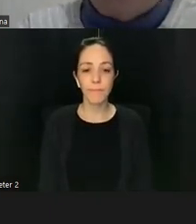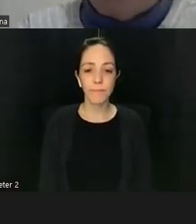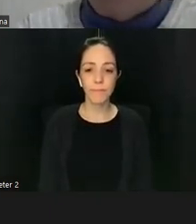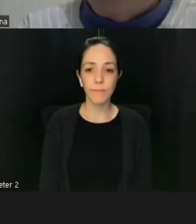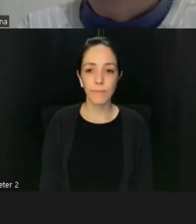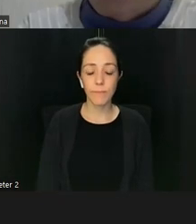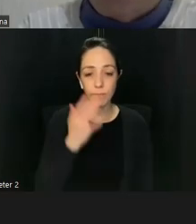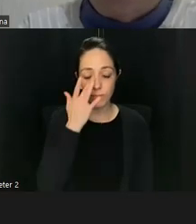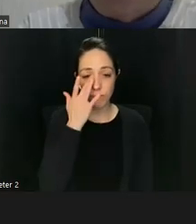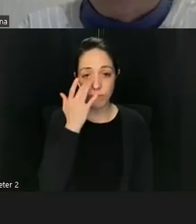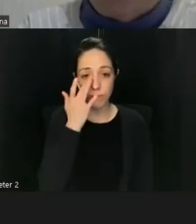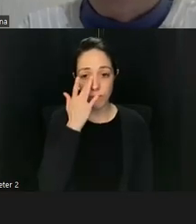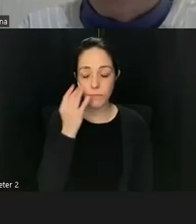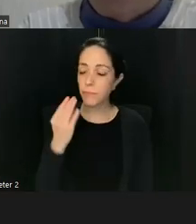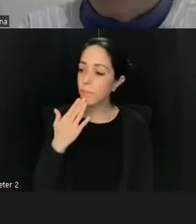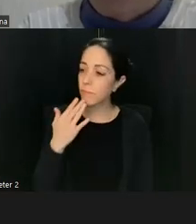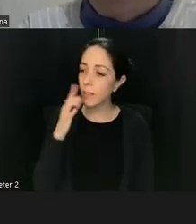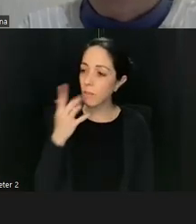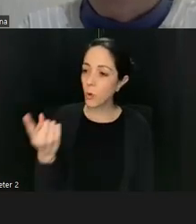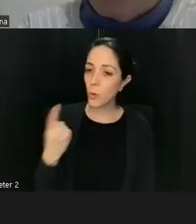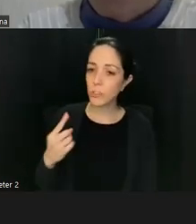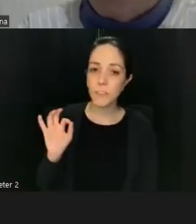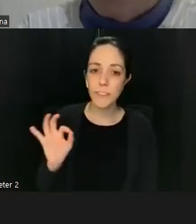Thank you, Commissioner Handelman, for your questions.